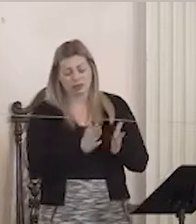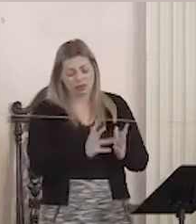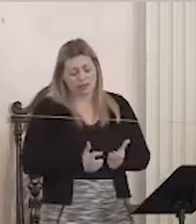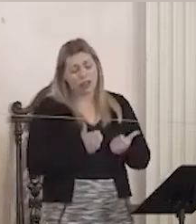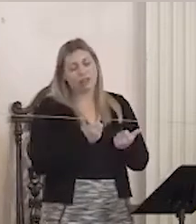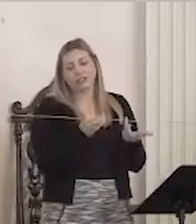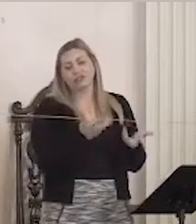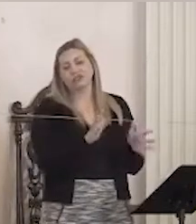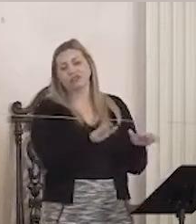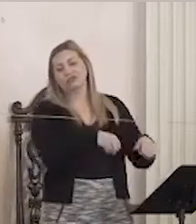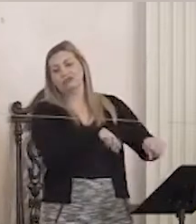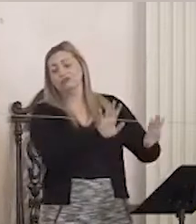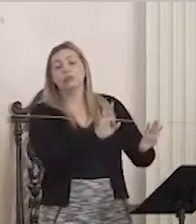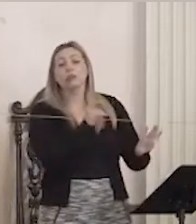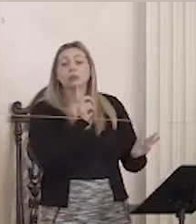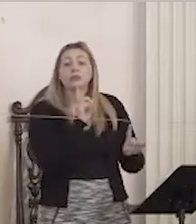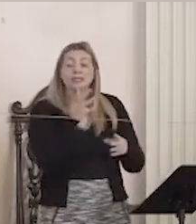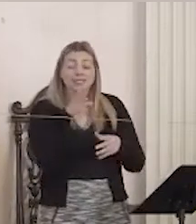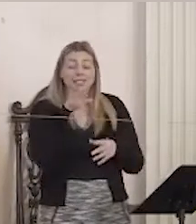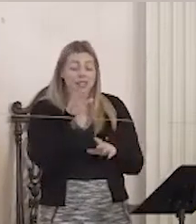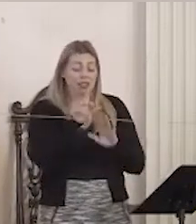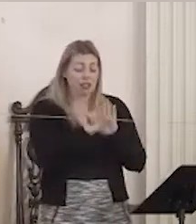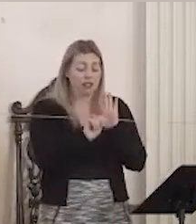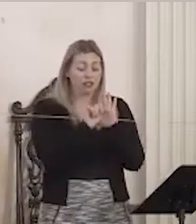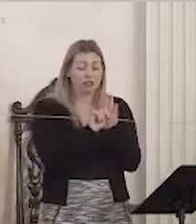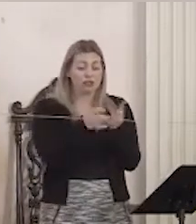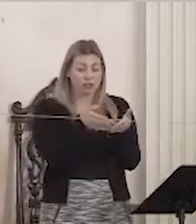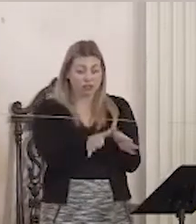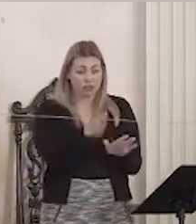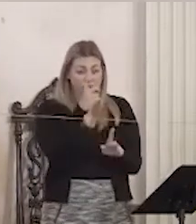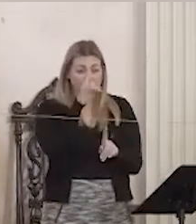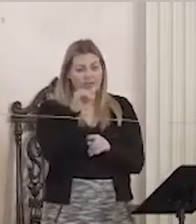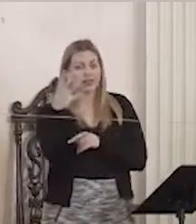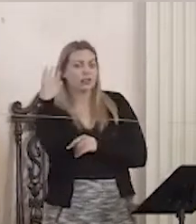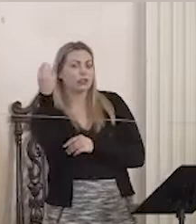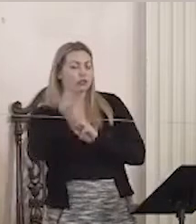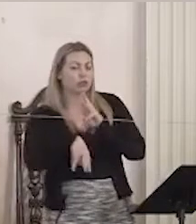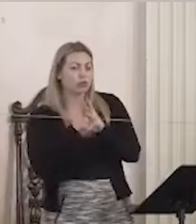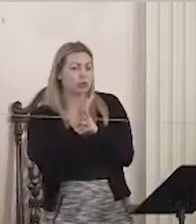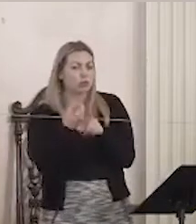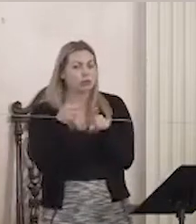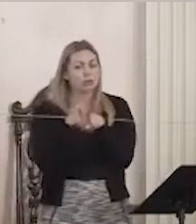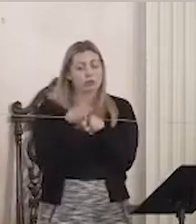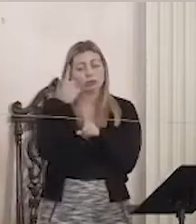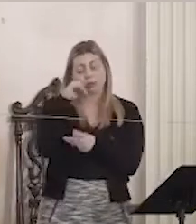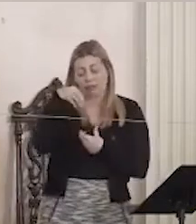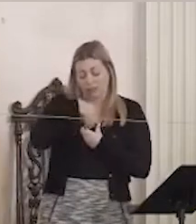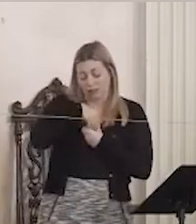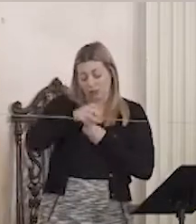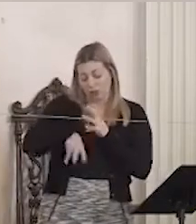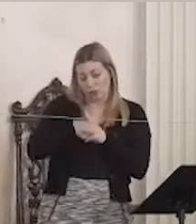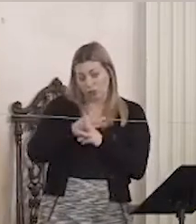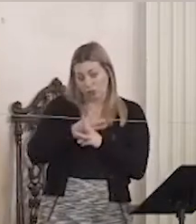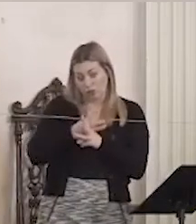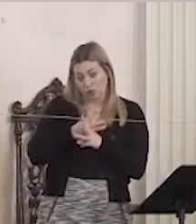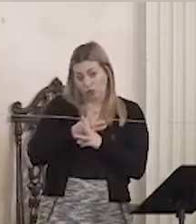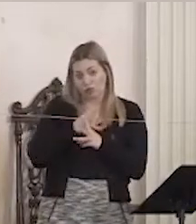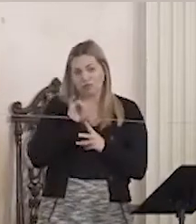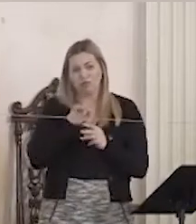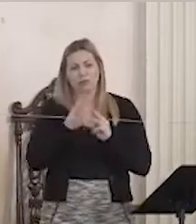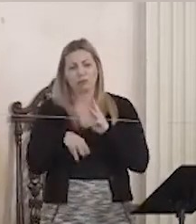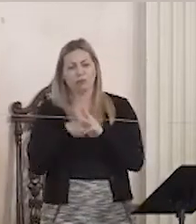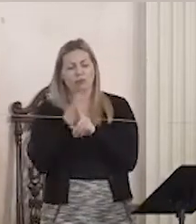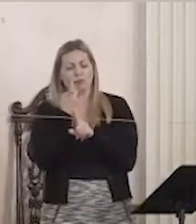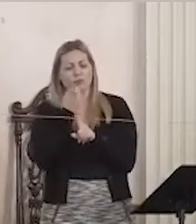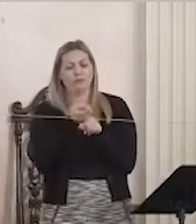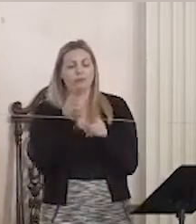ending, and age is ending not only for the outer world, but for the inner world, the world